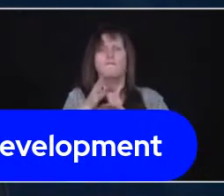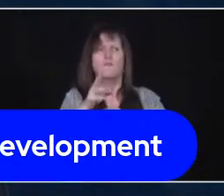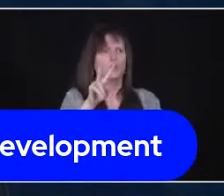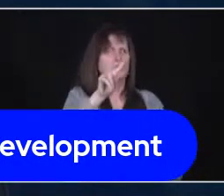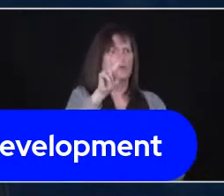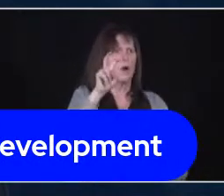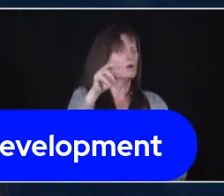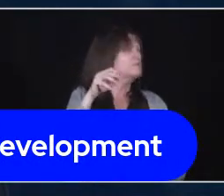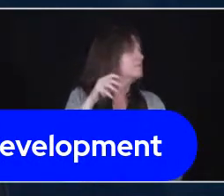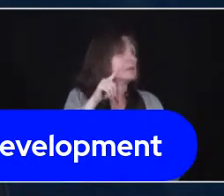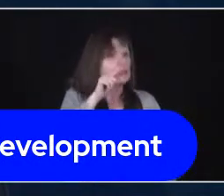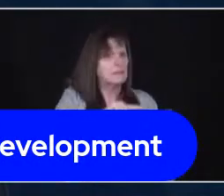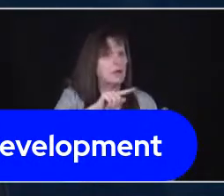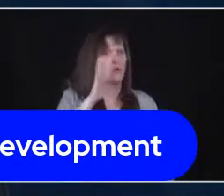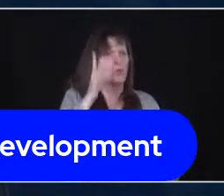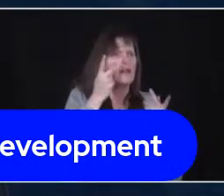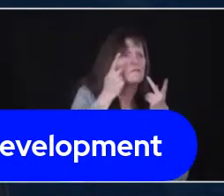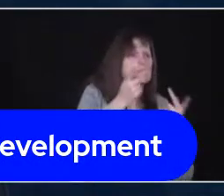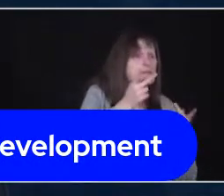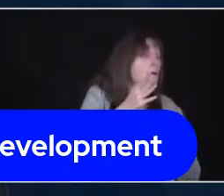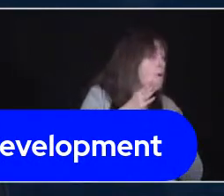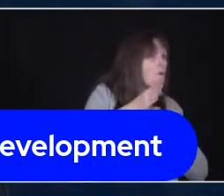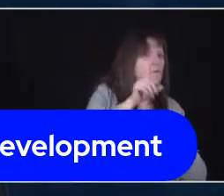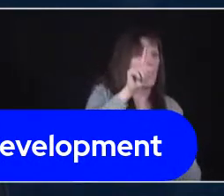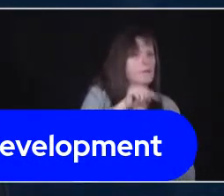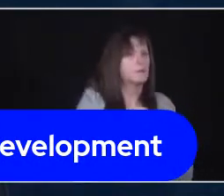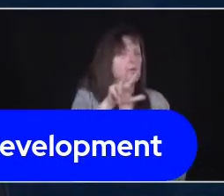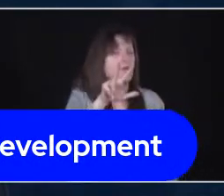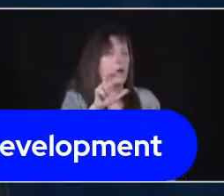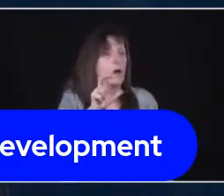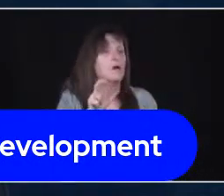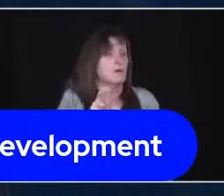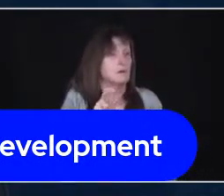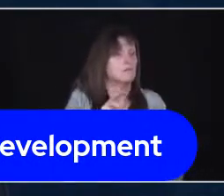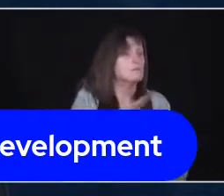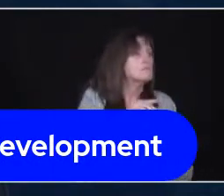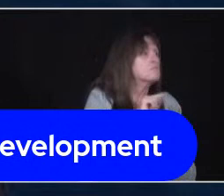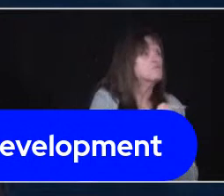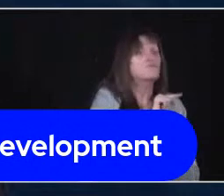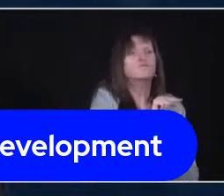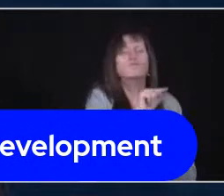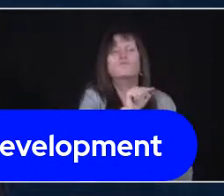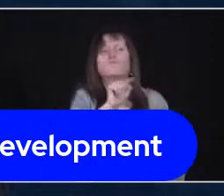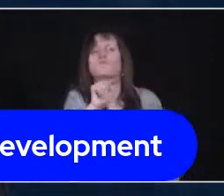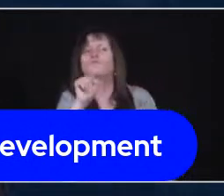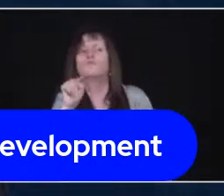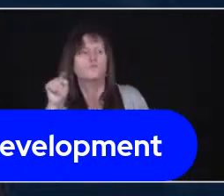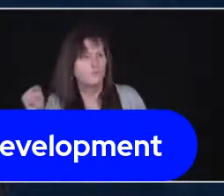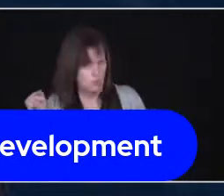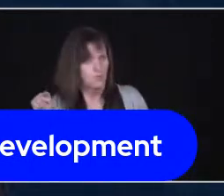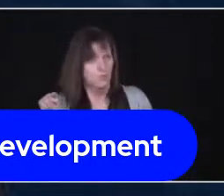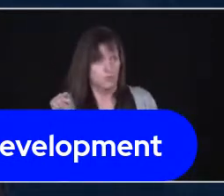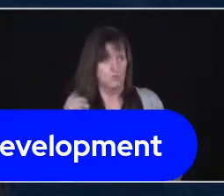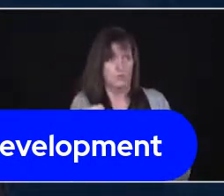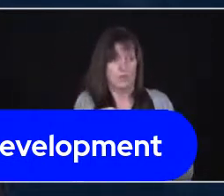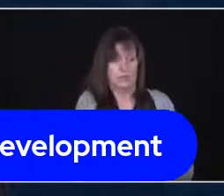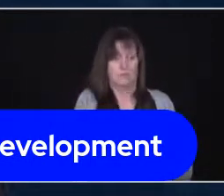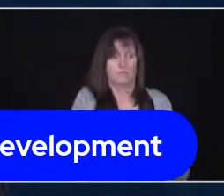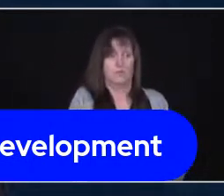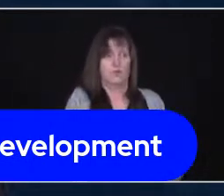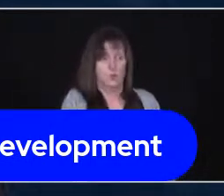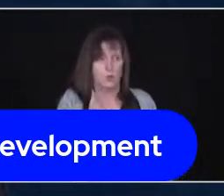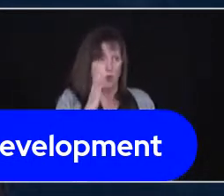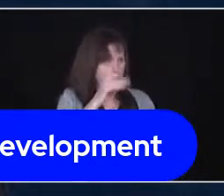sites over the next 4 weeks to ensure public health measures are in place. Travel to and from work has been a